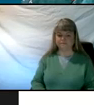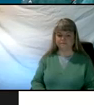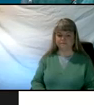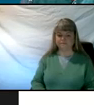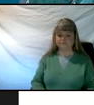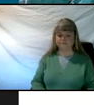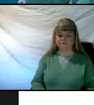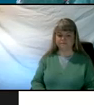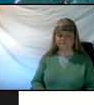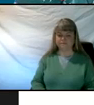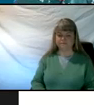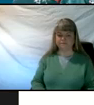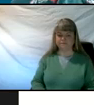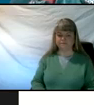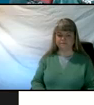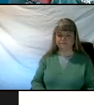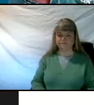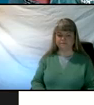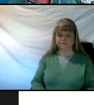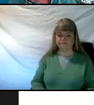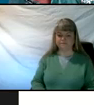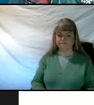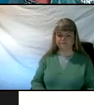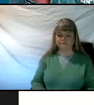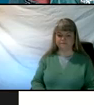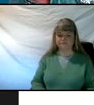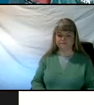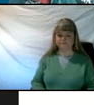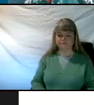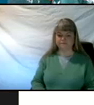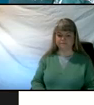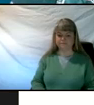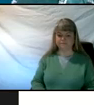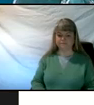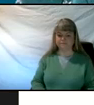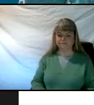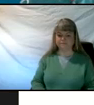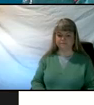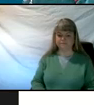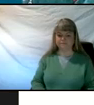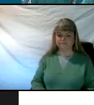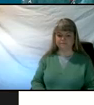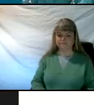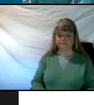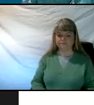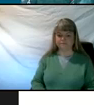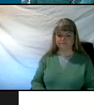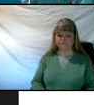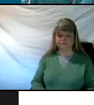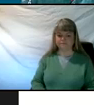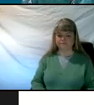and help somebody with an issue, or else, I just went to lunch or